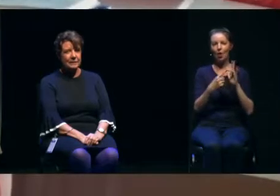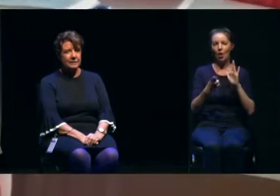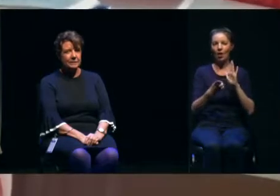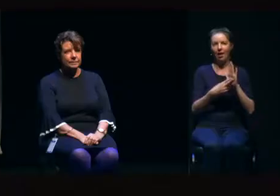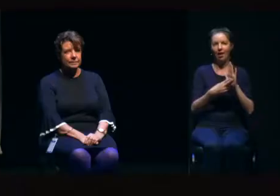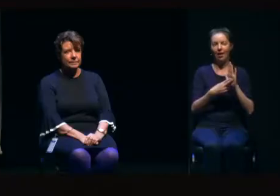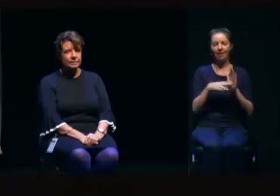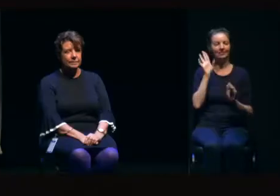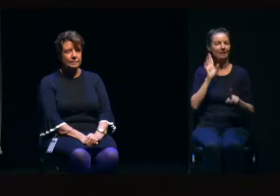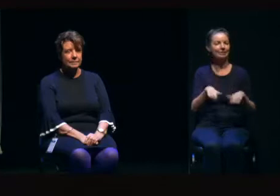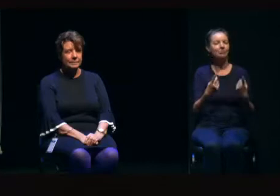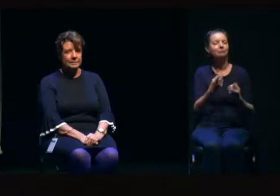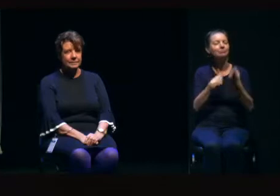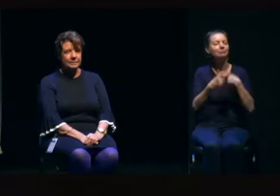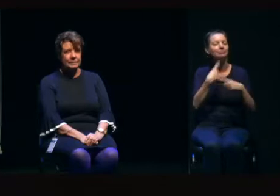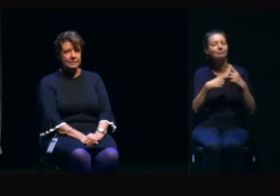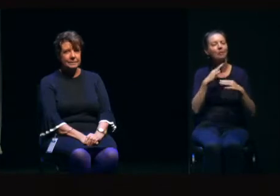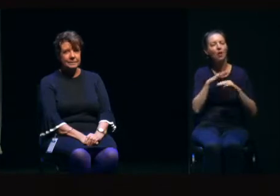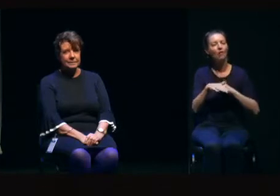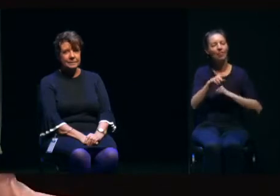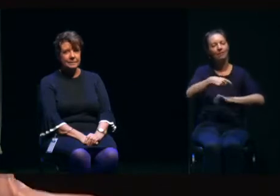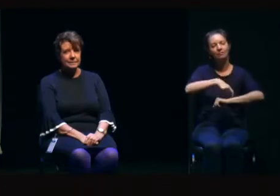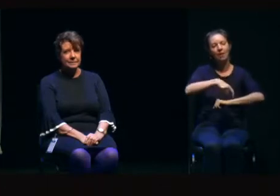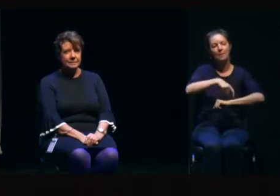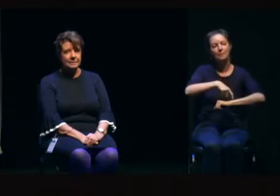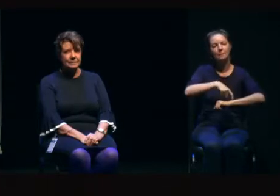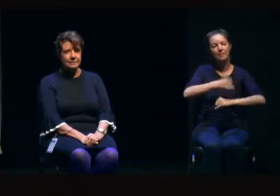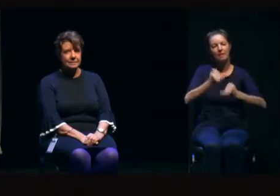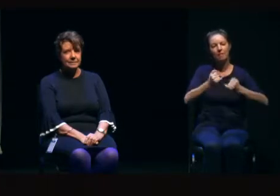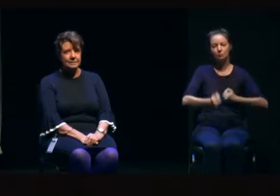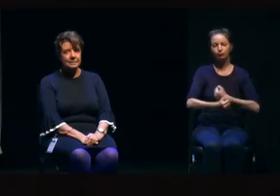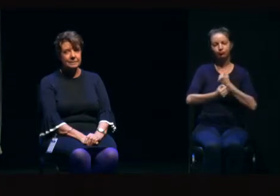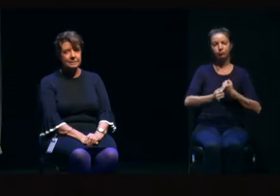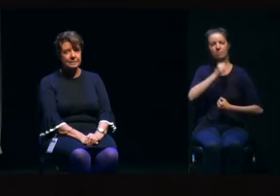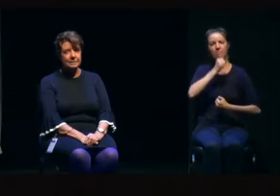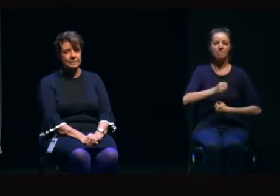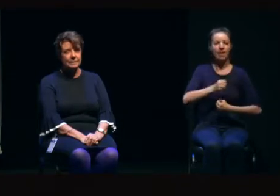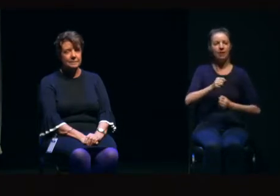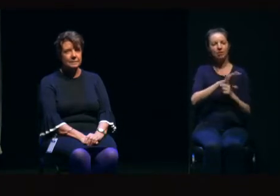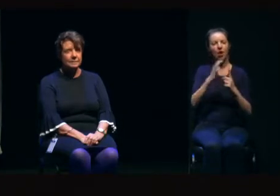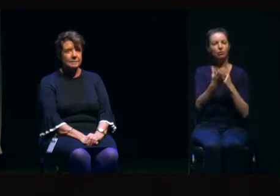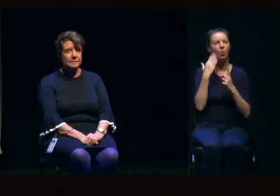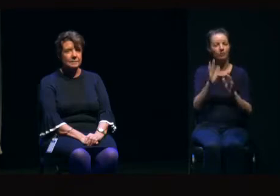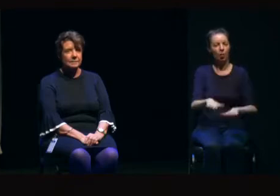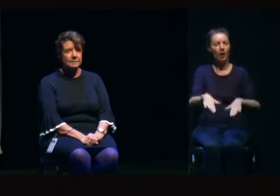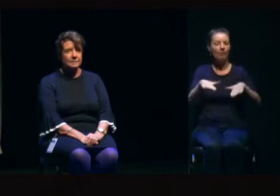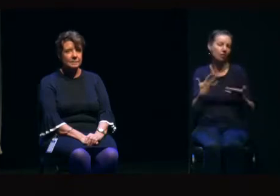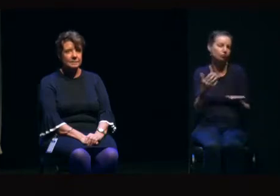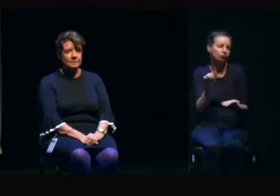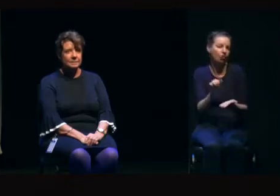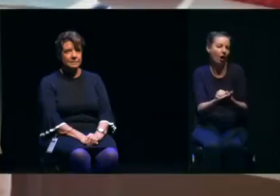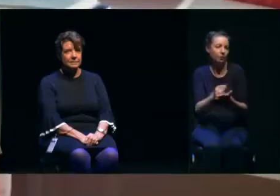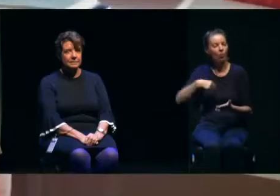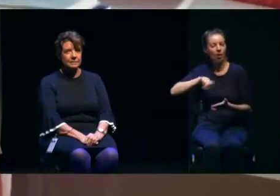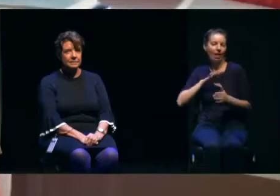Yes, I mean, tell us a bit of what it was like being in that very masculine culture growing up. I mean, you're right, we have our own traumas.